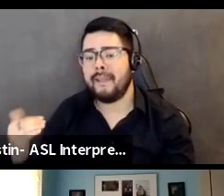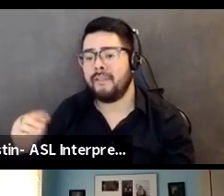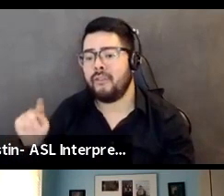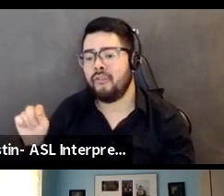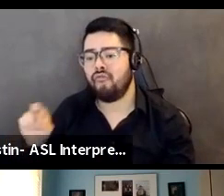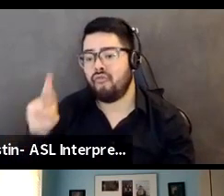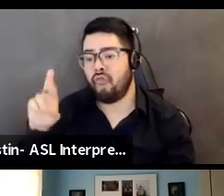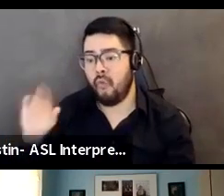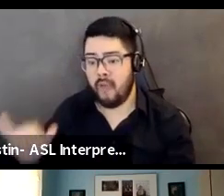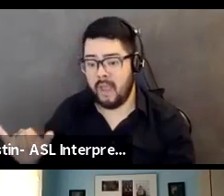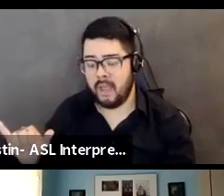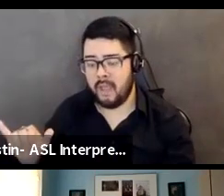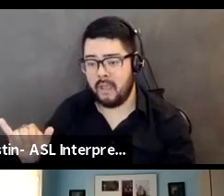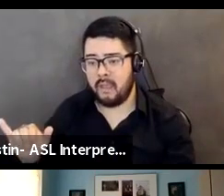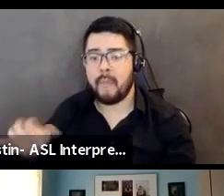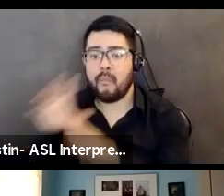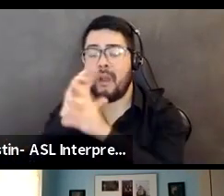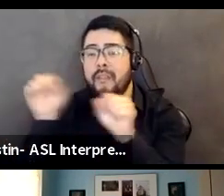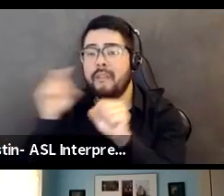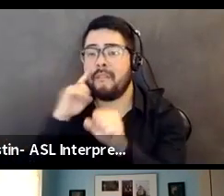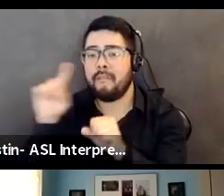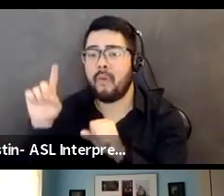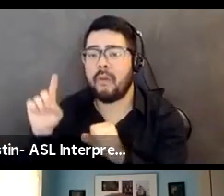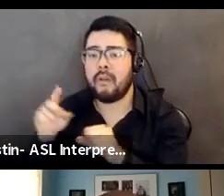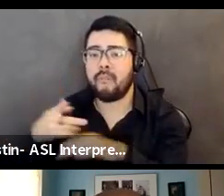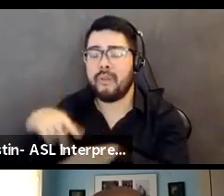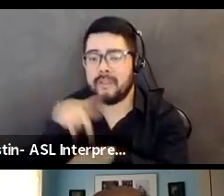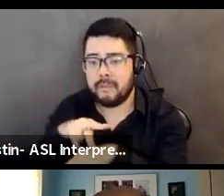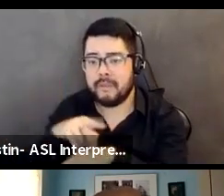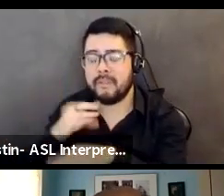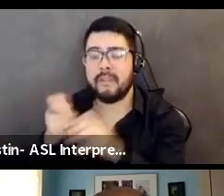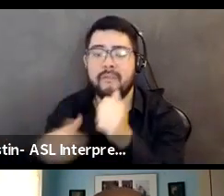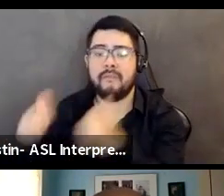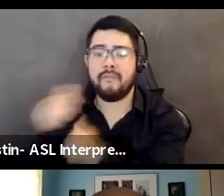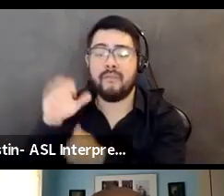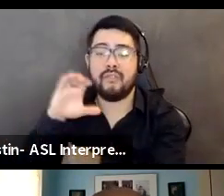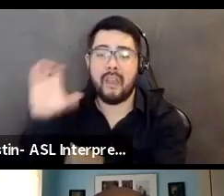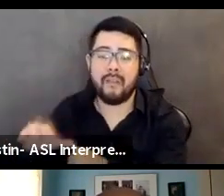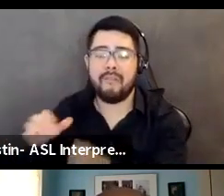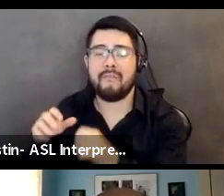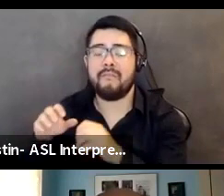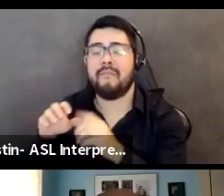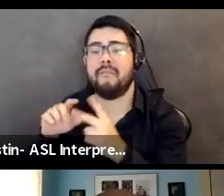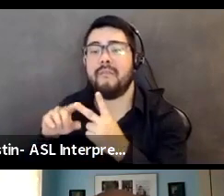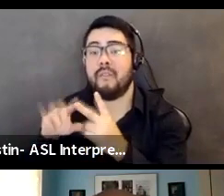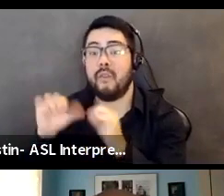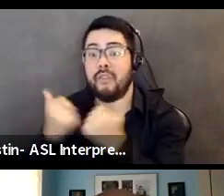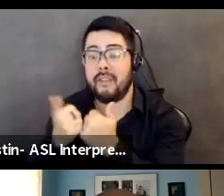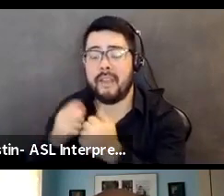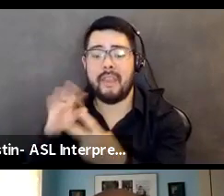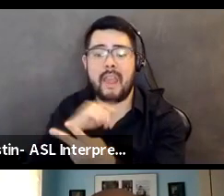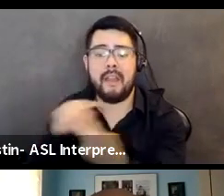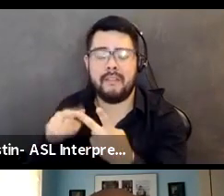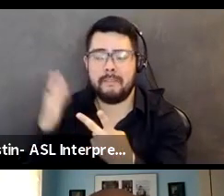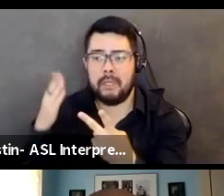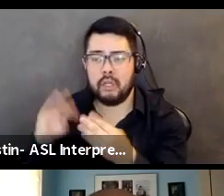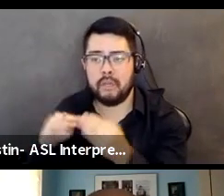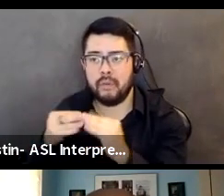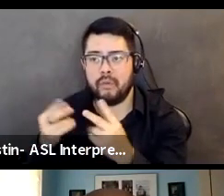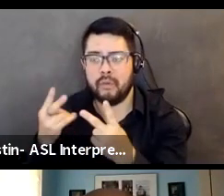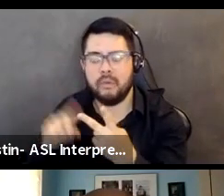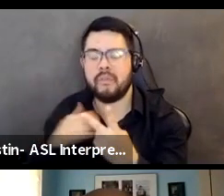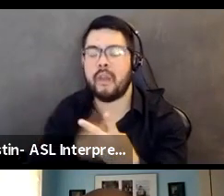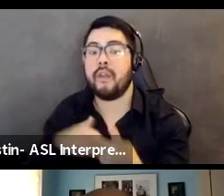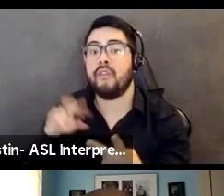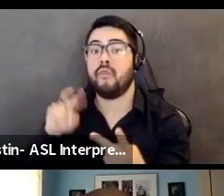lavreer president of the chicago principles and administrators association and he will be followed by speaker number two i'm sorry speaker number